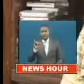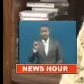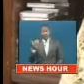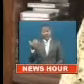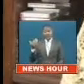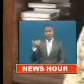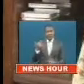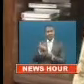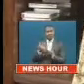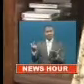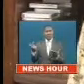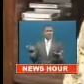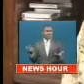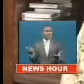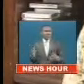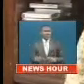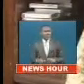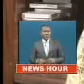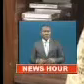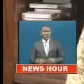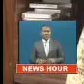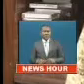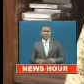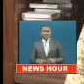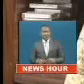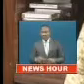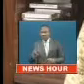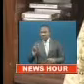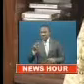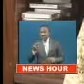the weekend was, you know, a newspaper reporter.